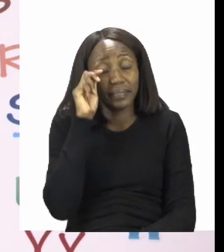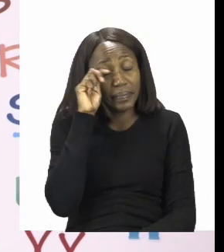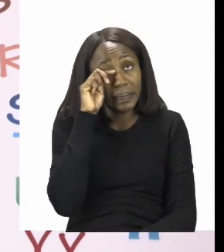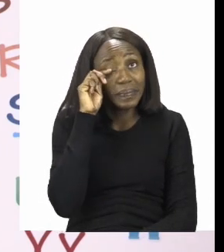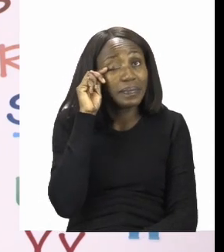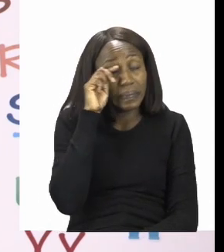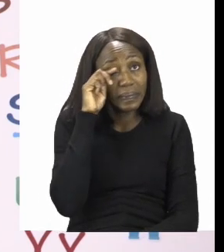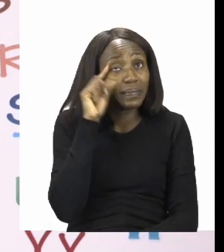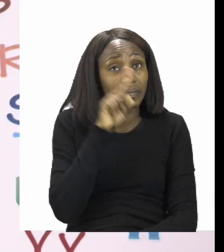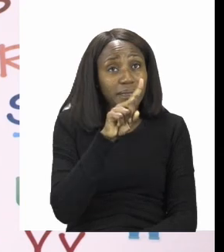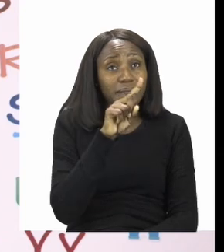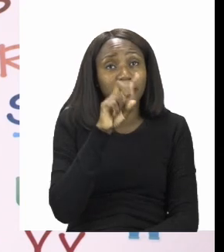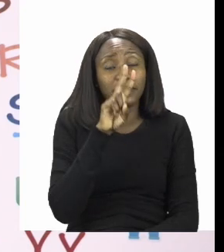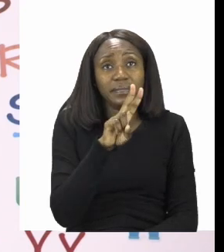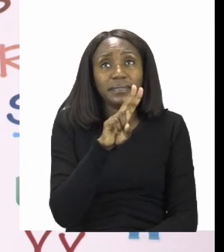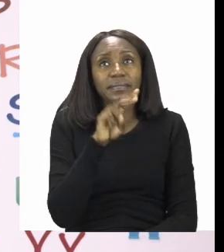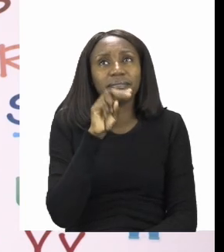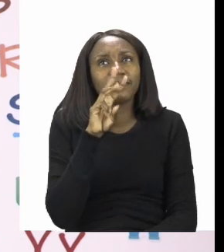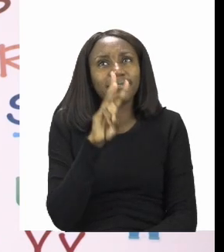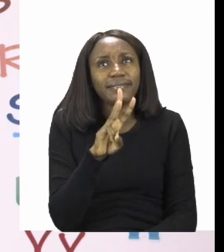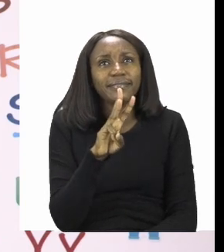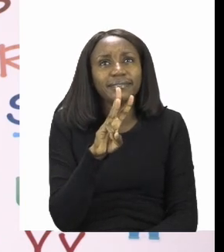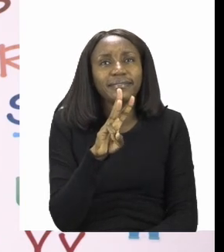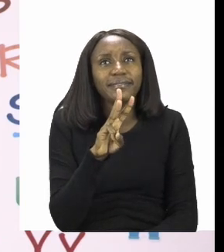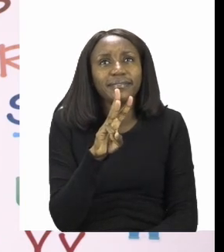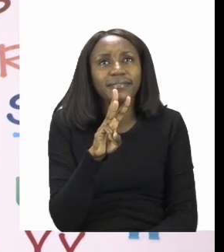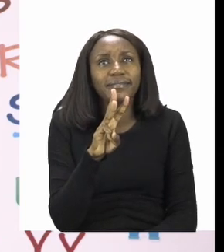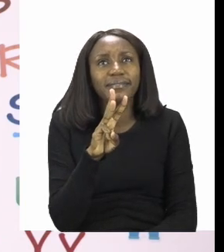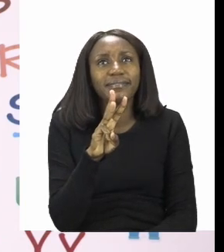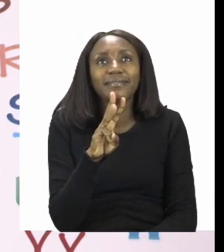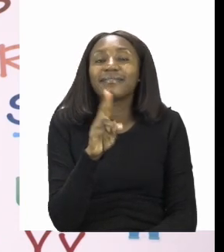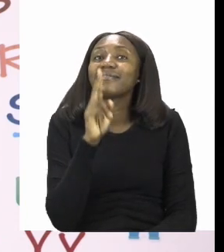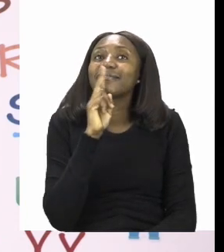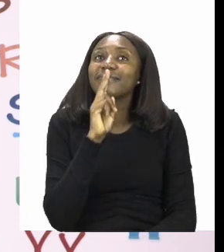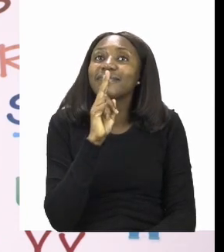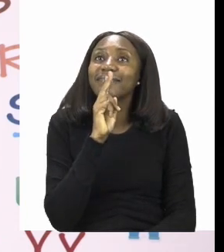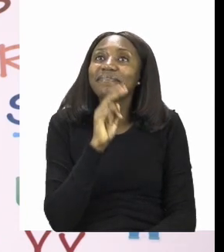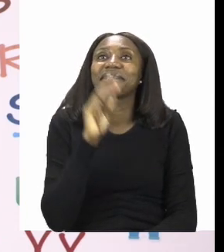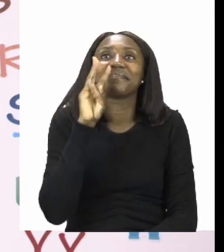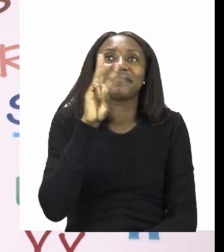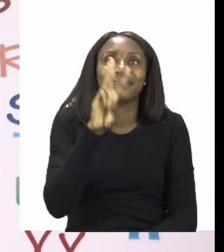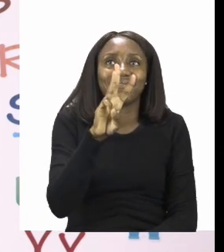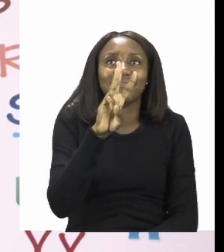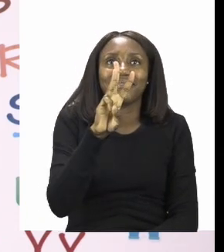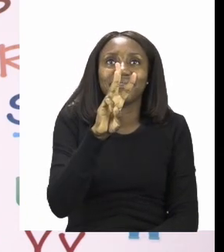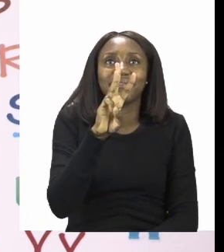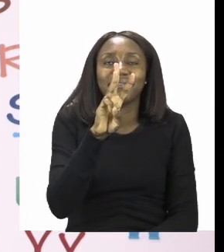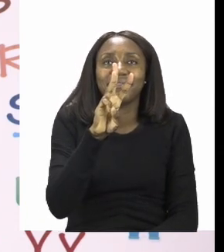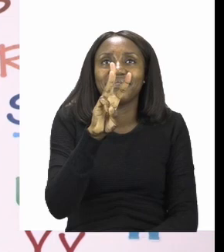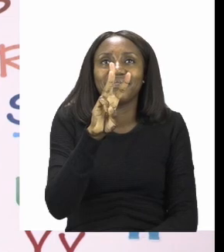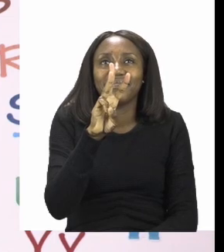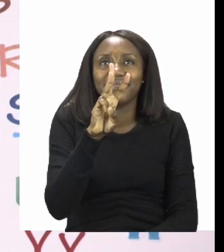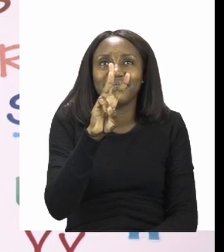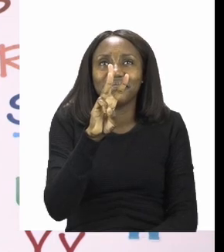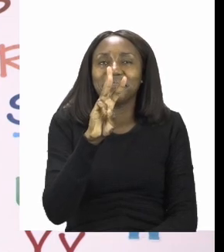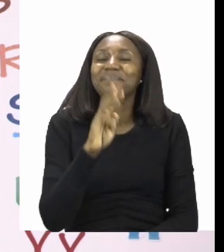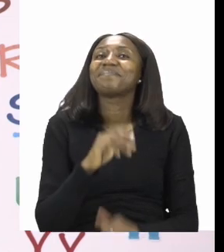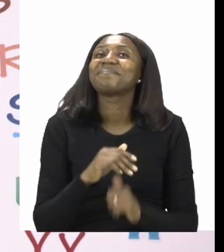1, 2, 3. So our answer is 3.